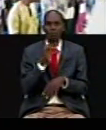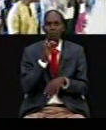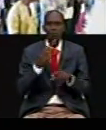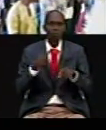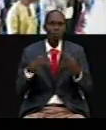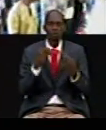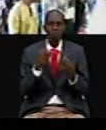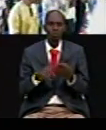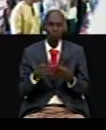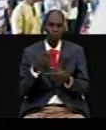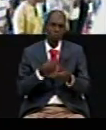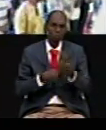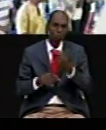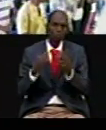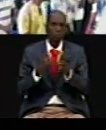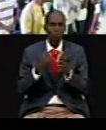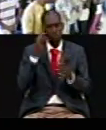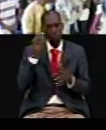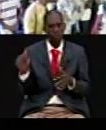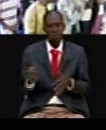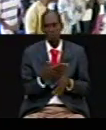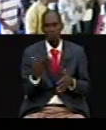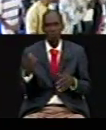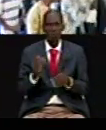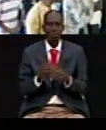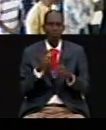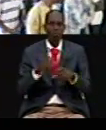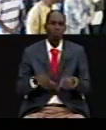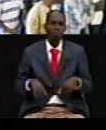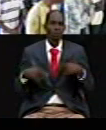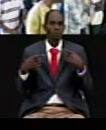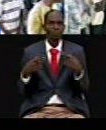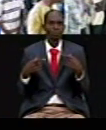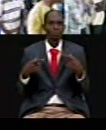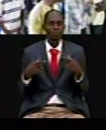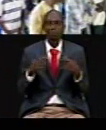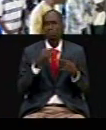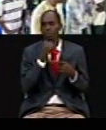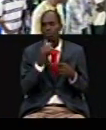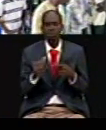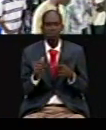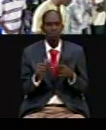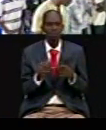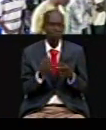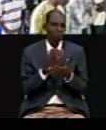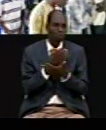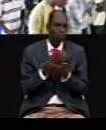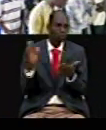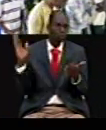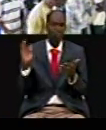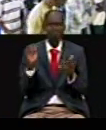exchange it for anything else in your life. An indispensable miracle.